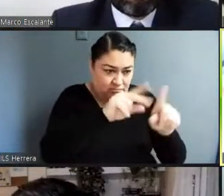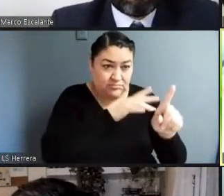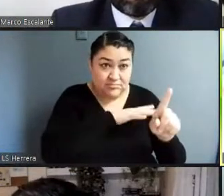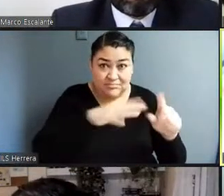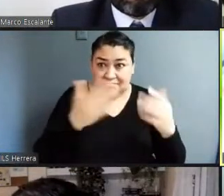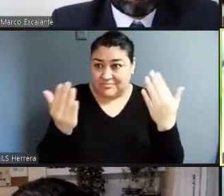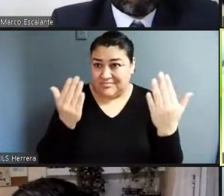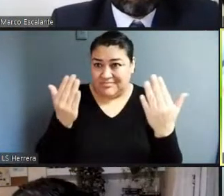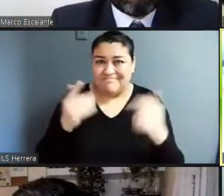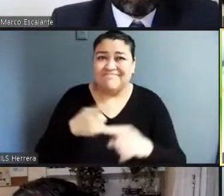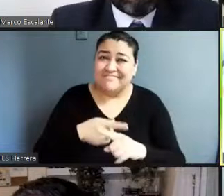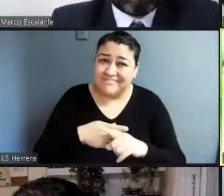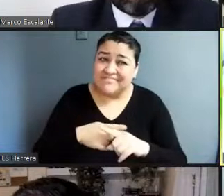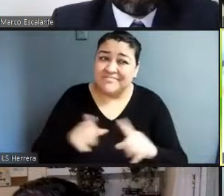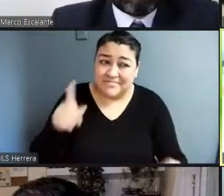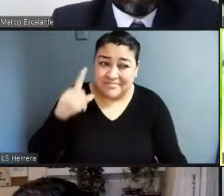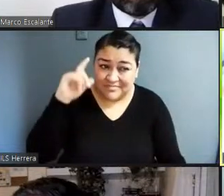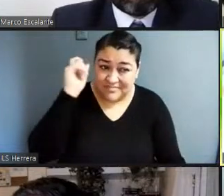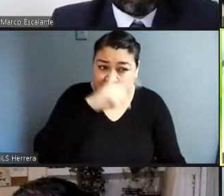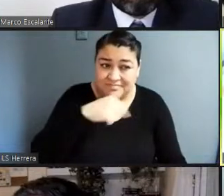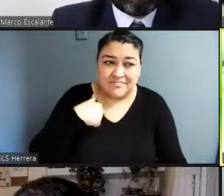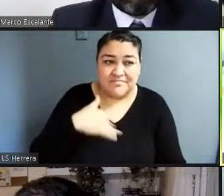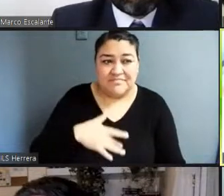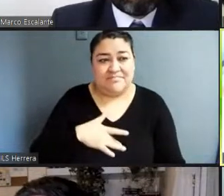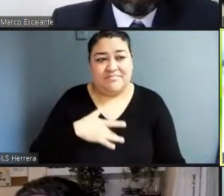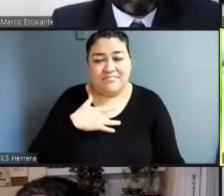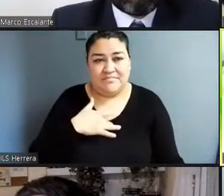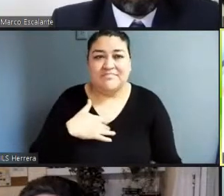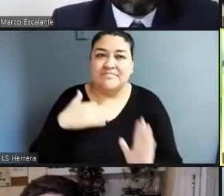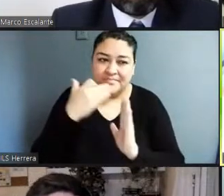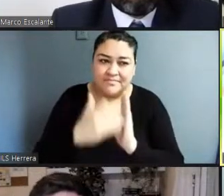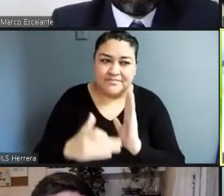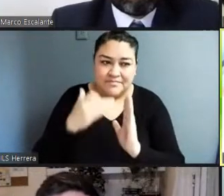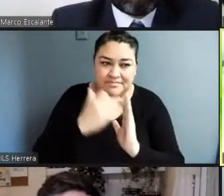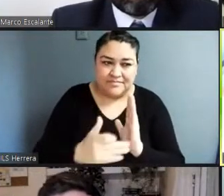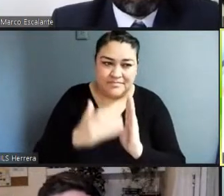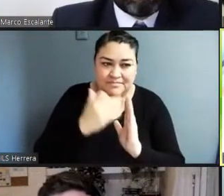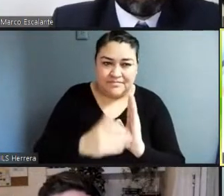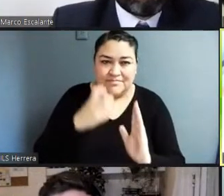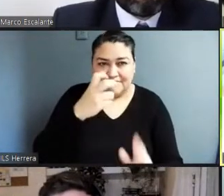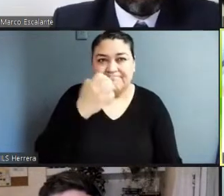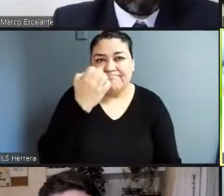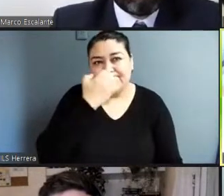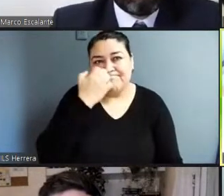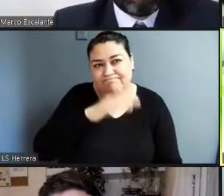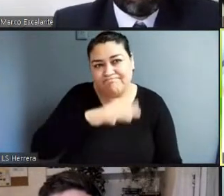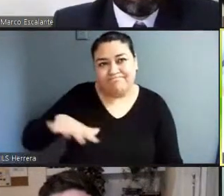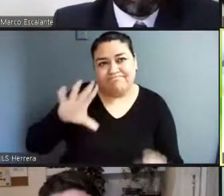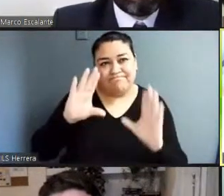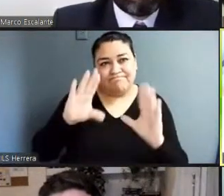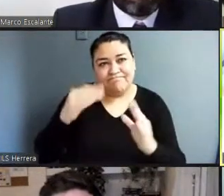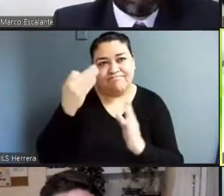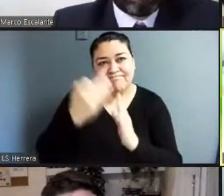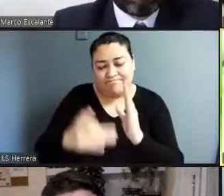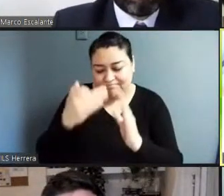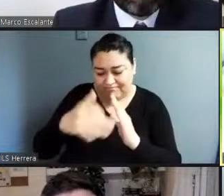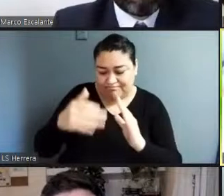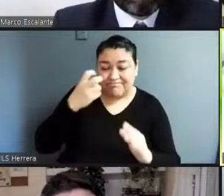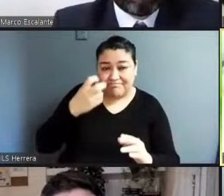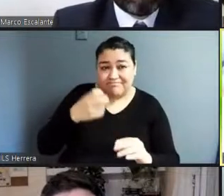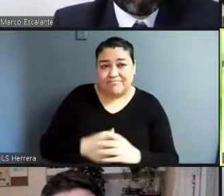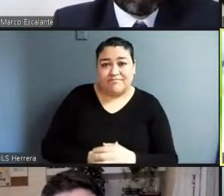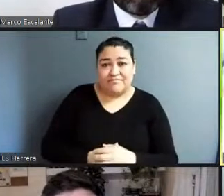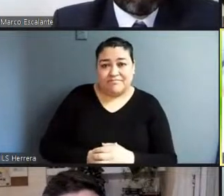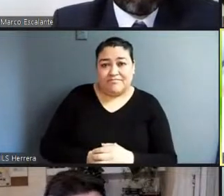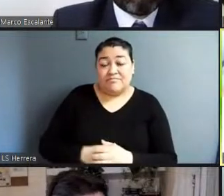in them wanting to become specialists. And the working conditions of GPs are not always the best, but this is something